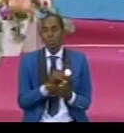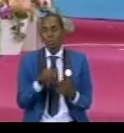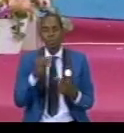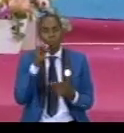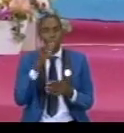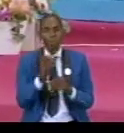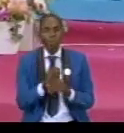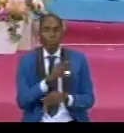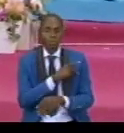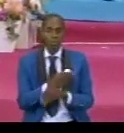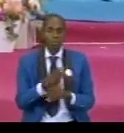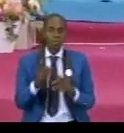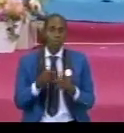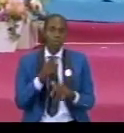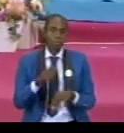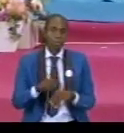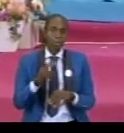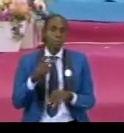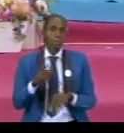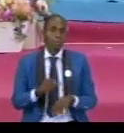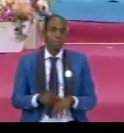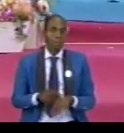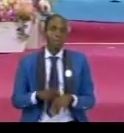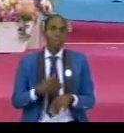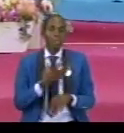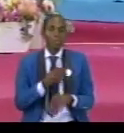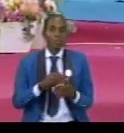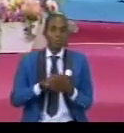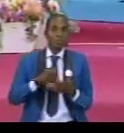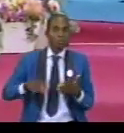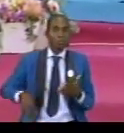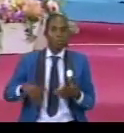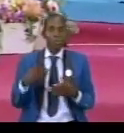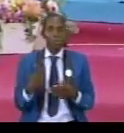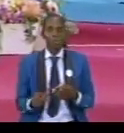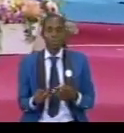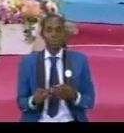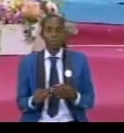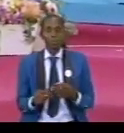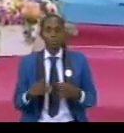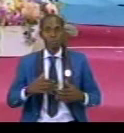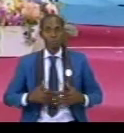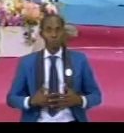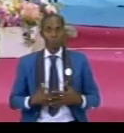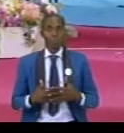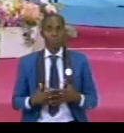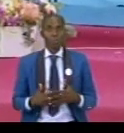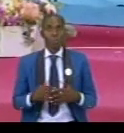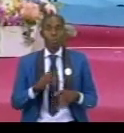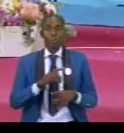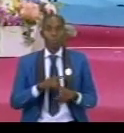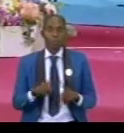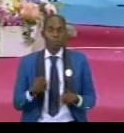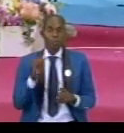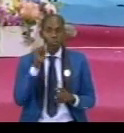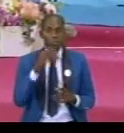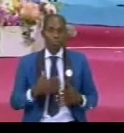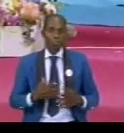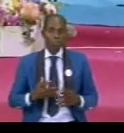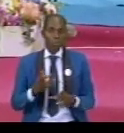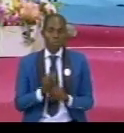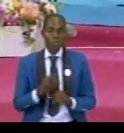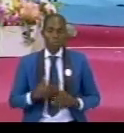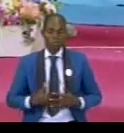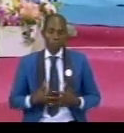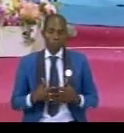time. But she refused termination of pregnancy. And to the glory of God, she eventually carried the pregnancy to term and she